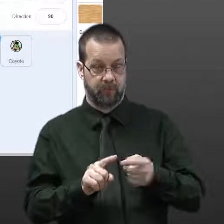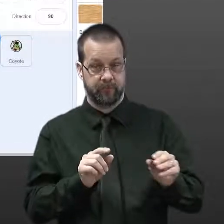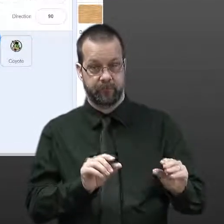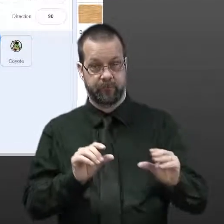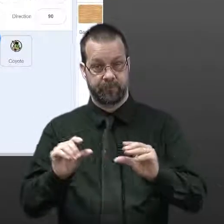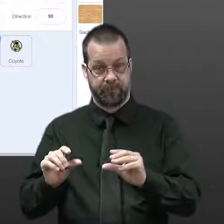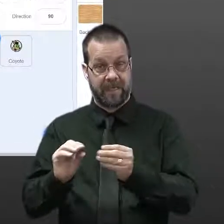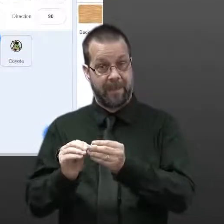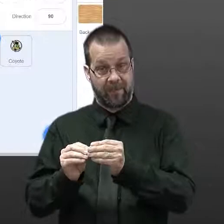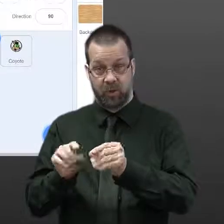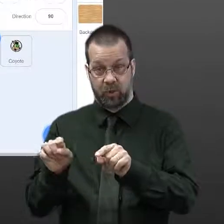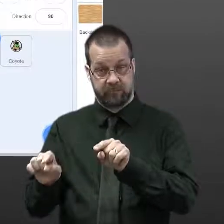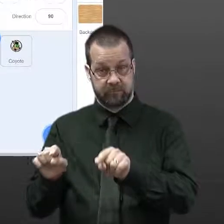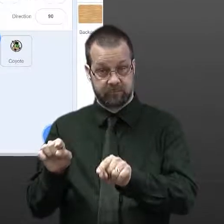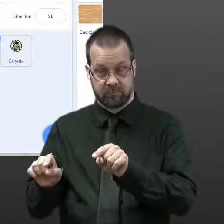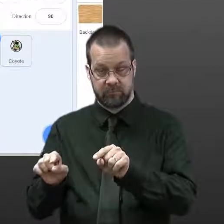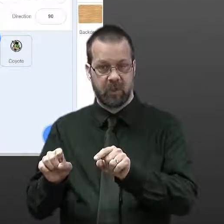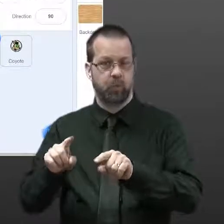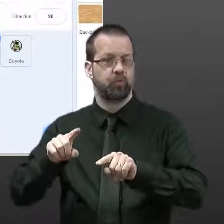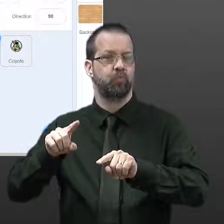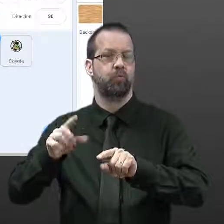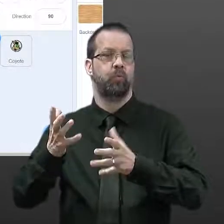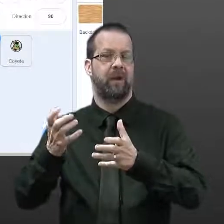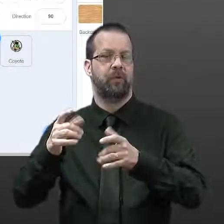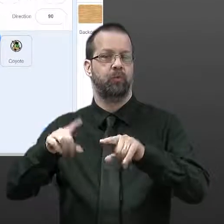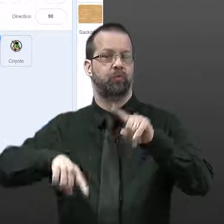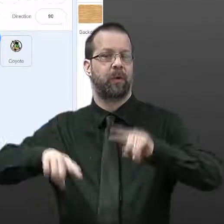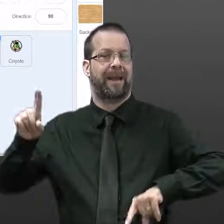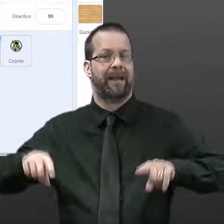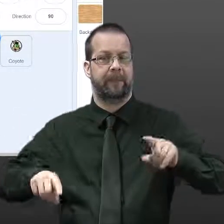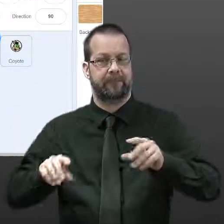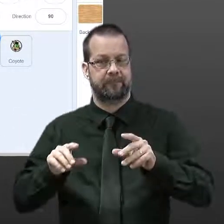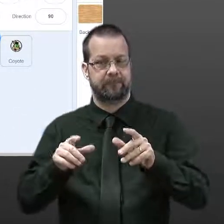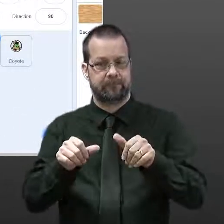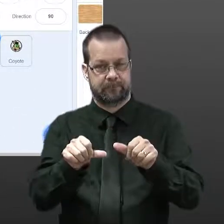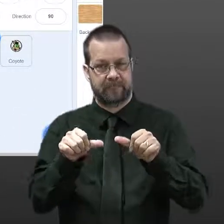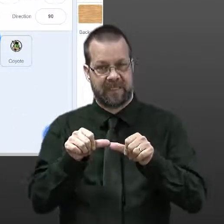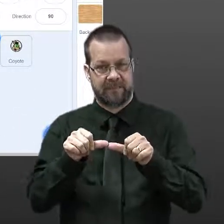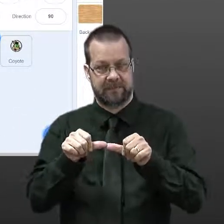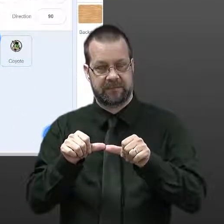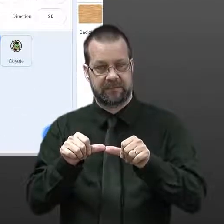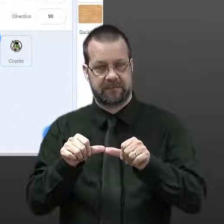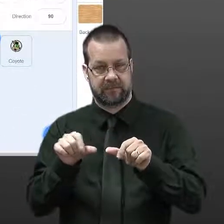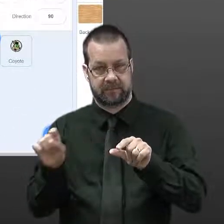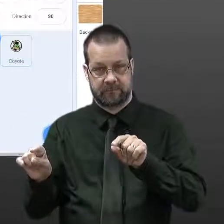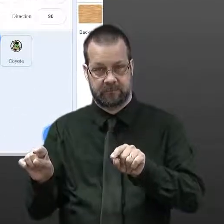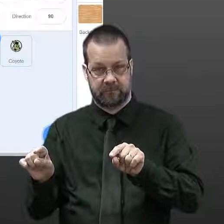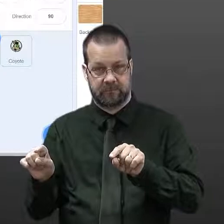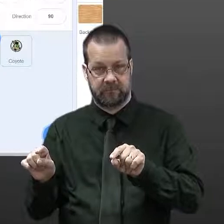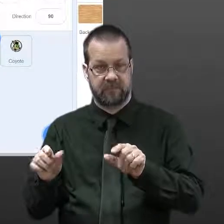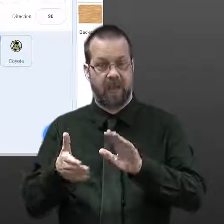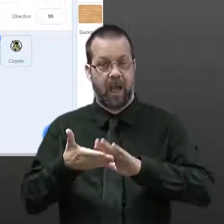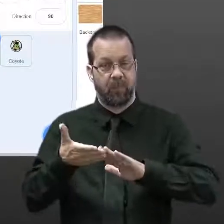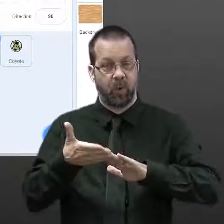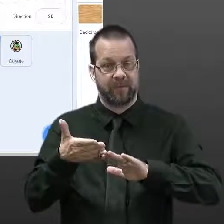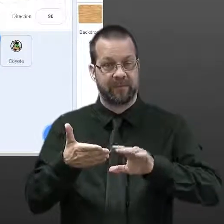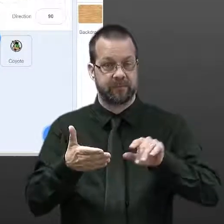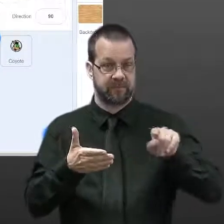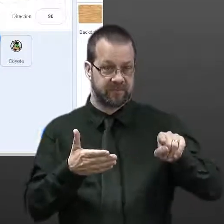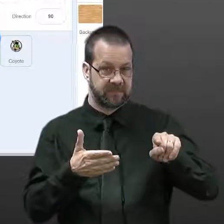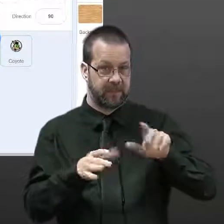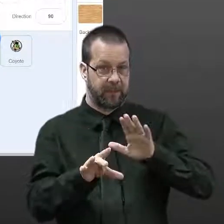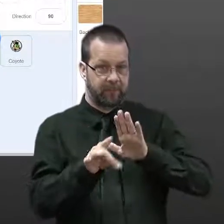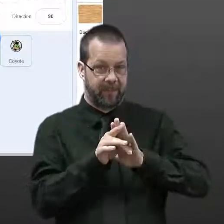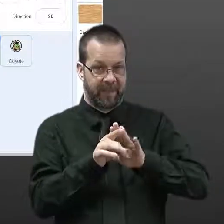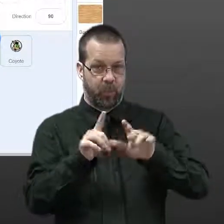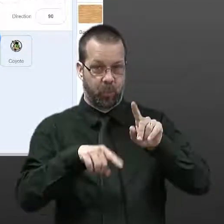But instead of typing numbers in, we're going to use some random positions. So in operators, there's a block